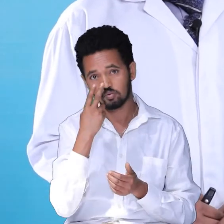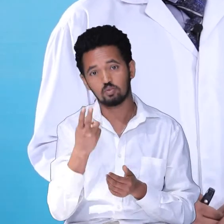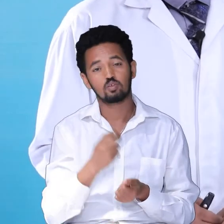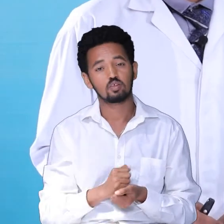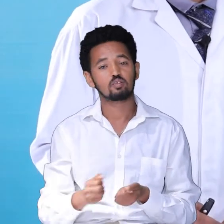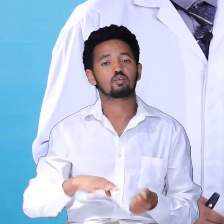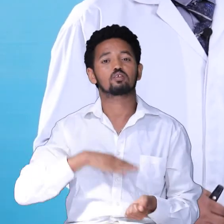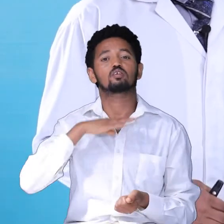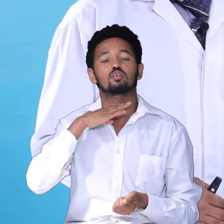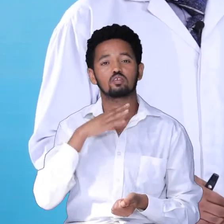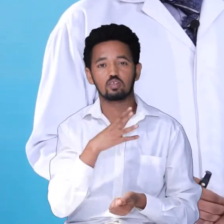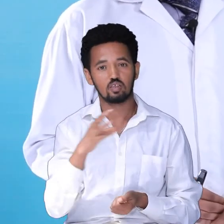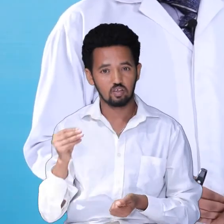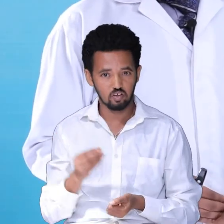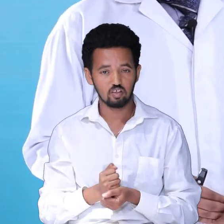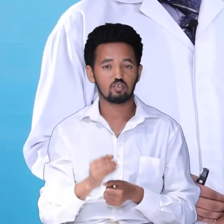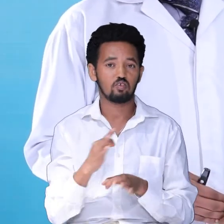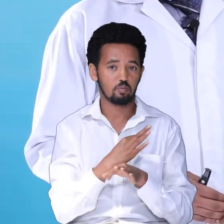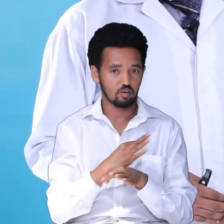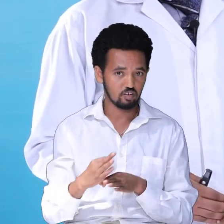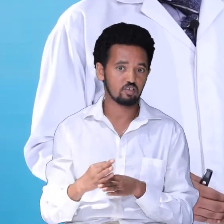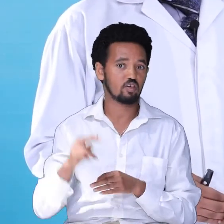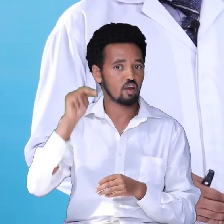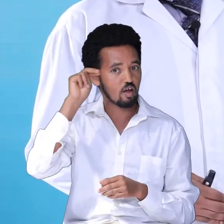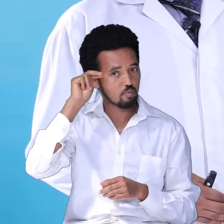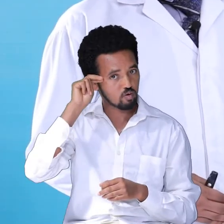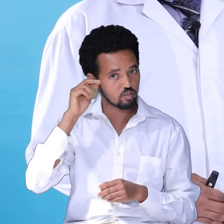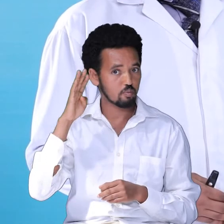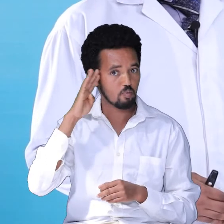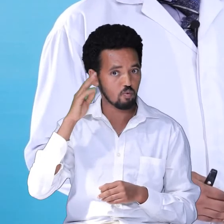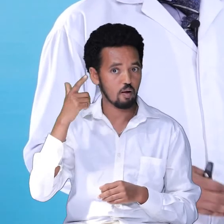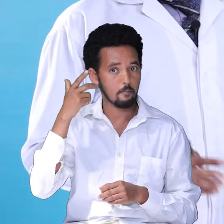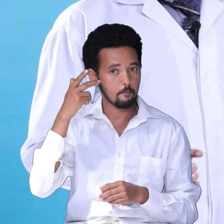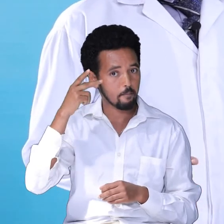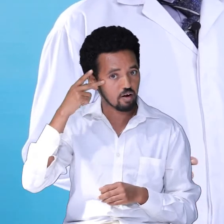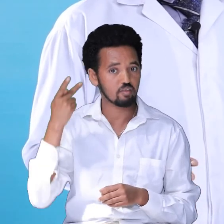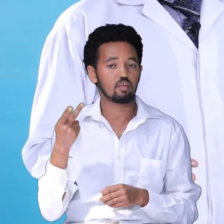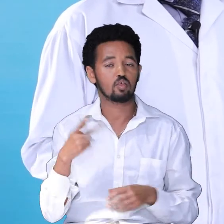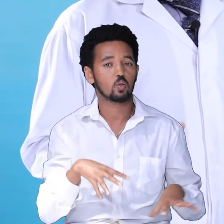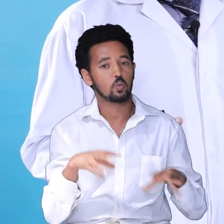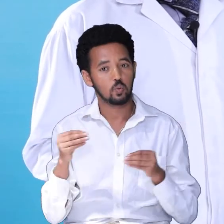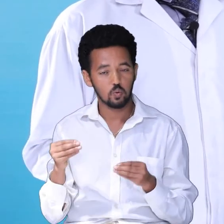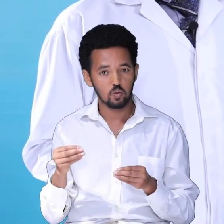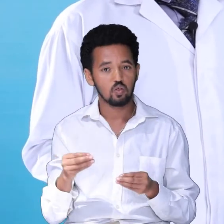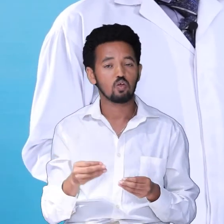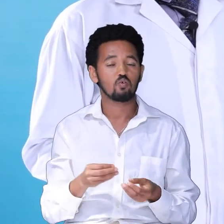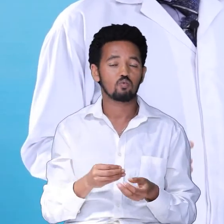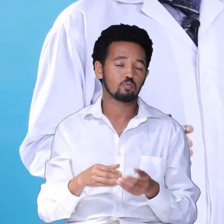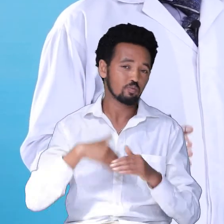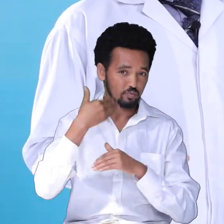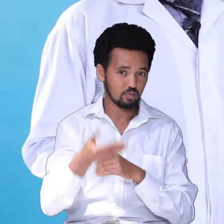the success and failures of Napoleon Bonaparte. Students, for the next